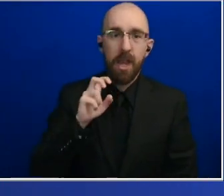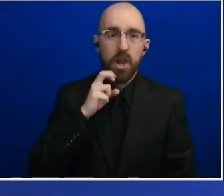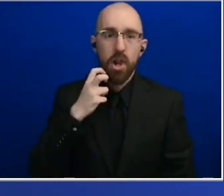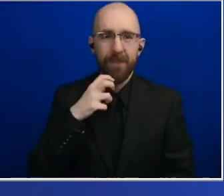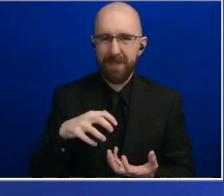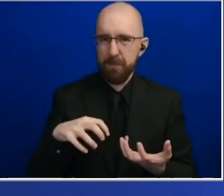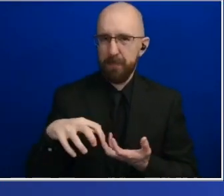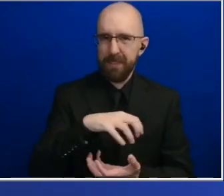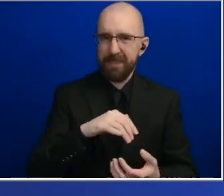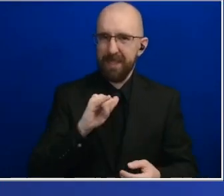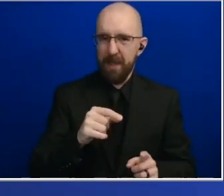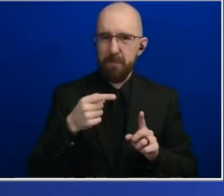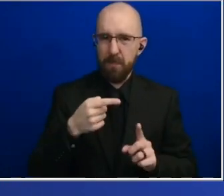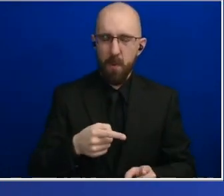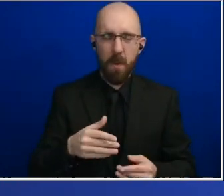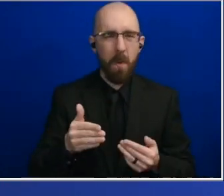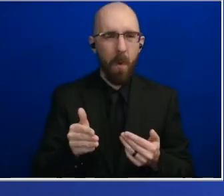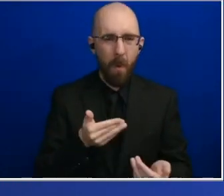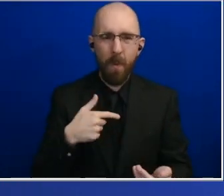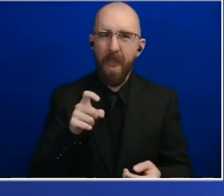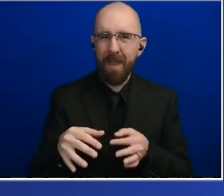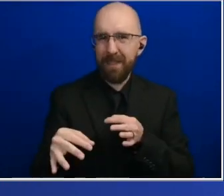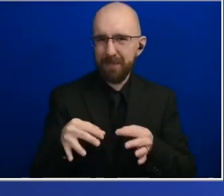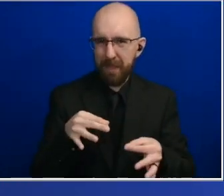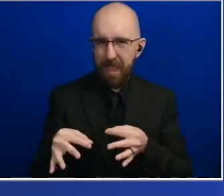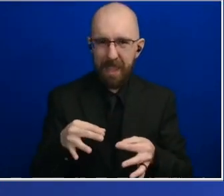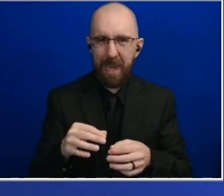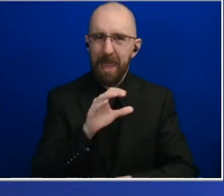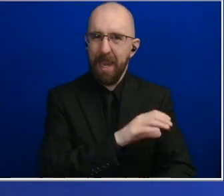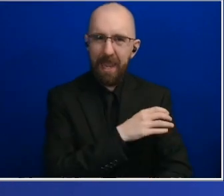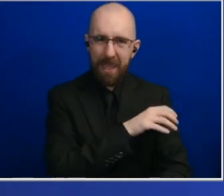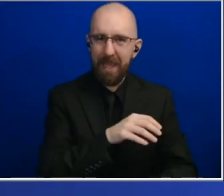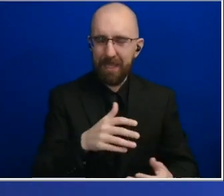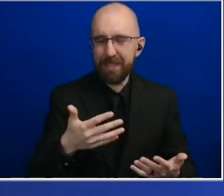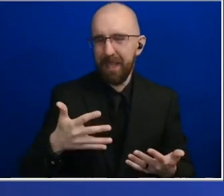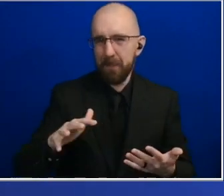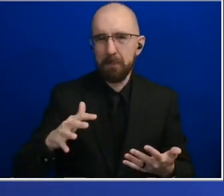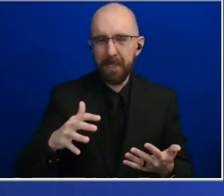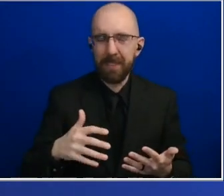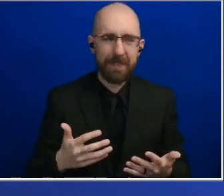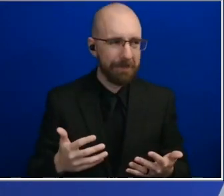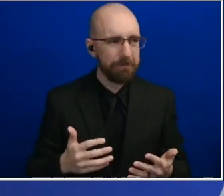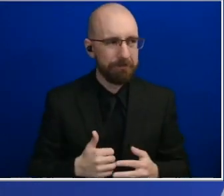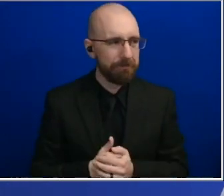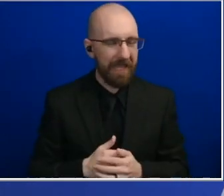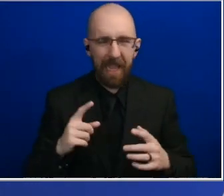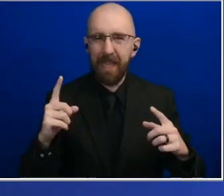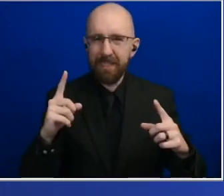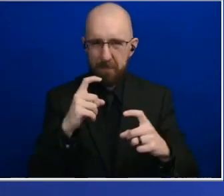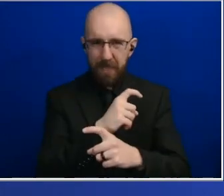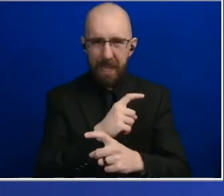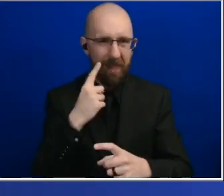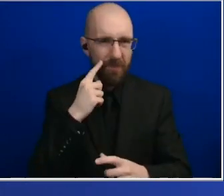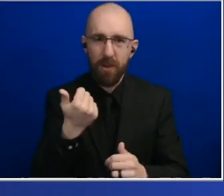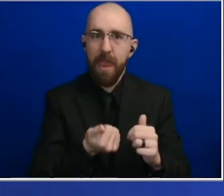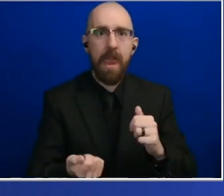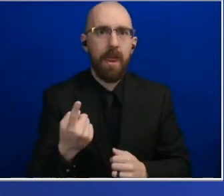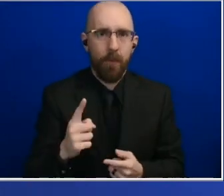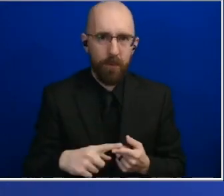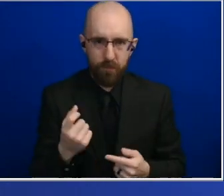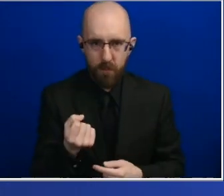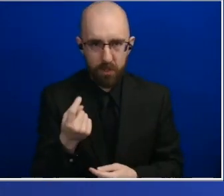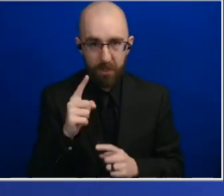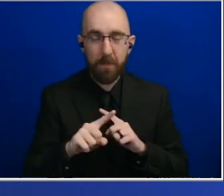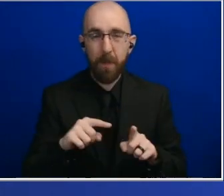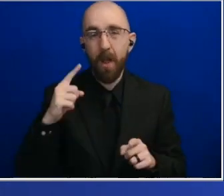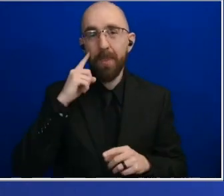I have to explain these things in clinic, and it is a bit, it's complicated for anyone to understand. But if you think about just